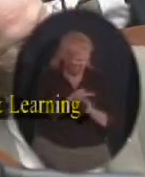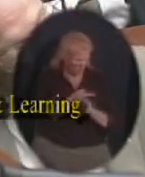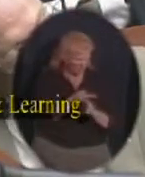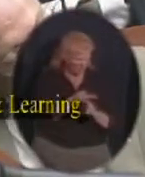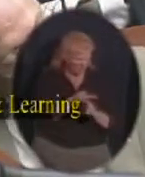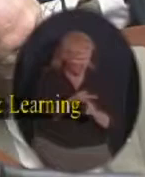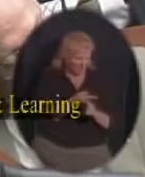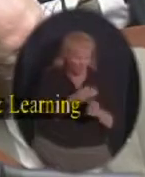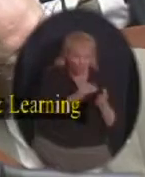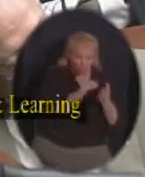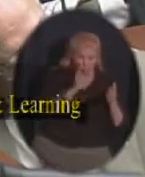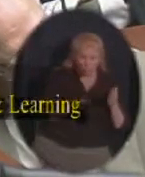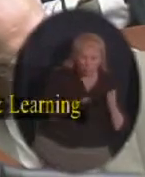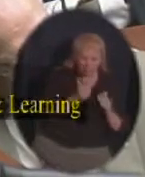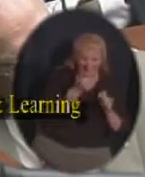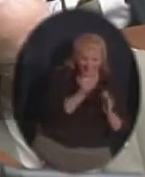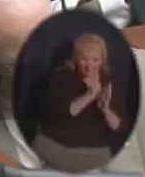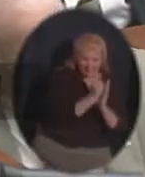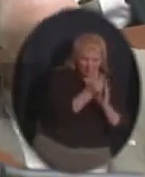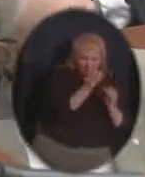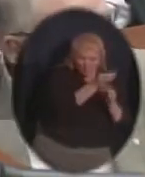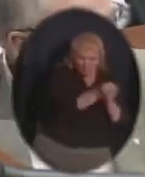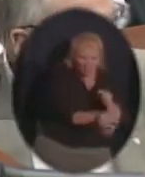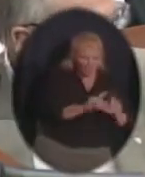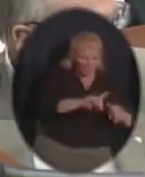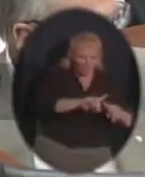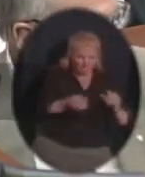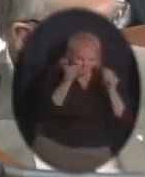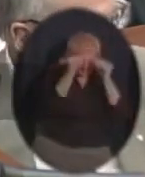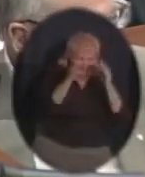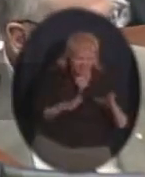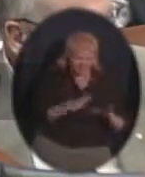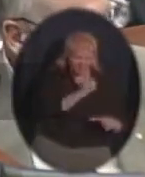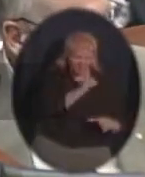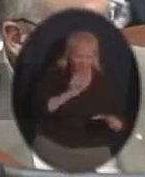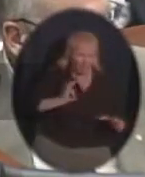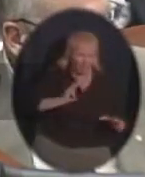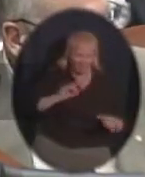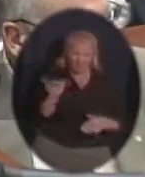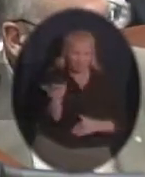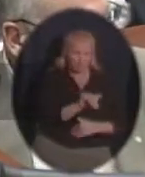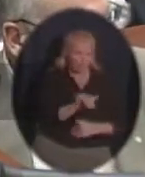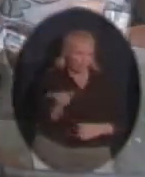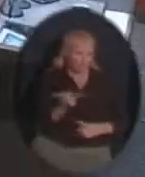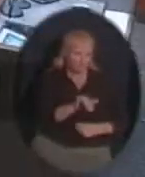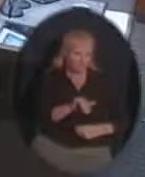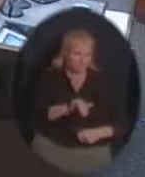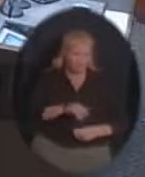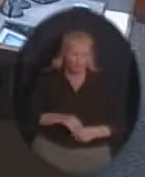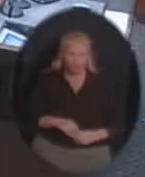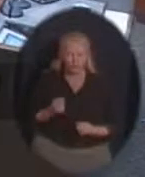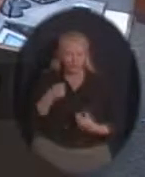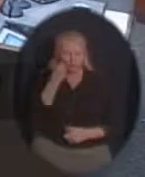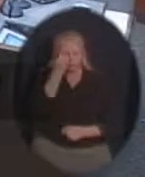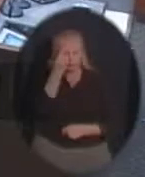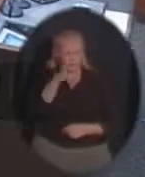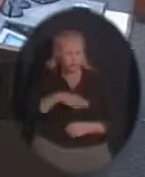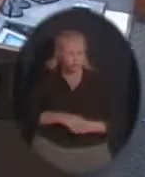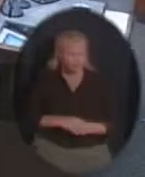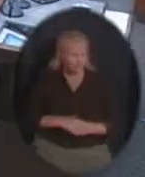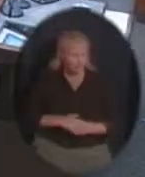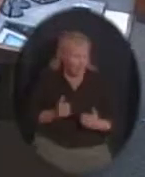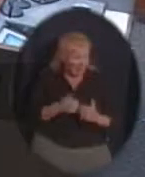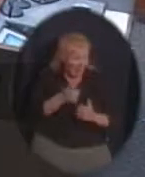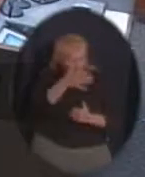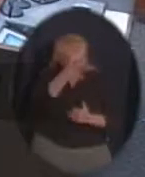in all buildings, all right. whether in the pilot But or school not still the pilot. starts, yeah, I understand, I got you. So from that standpoint, and how do parents feel about